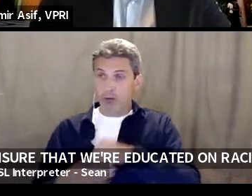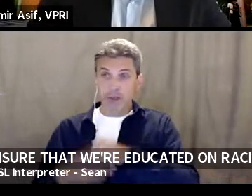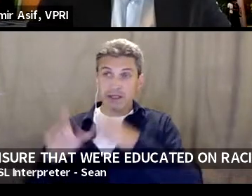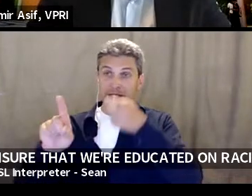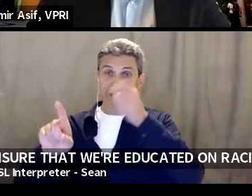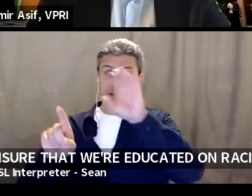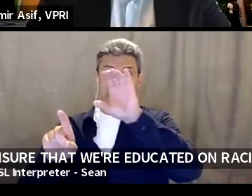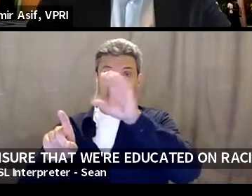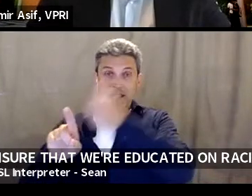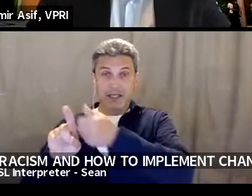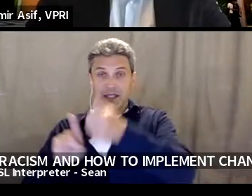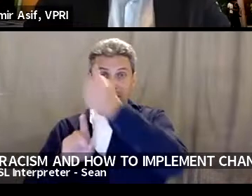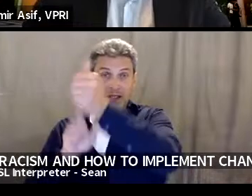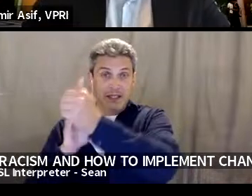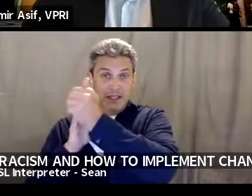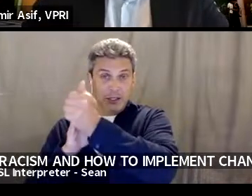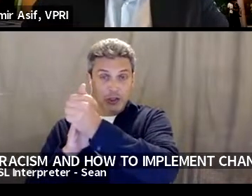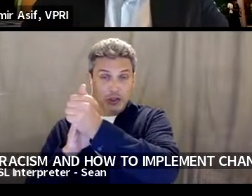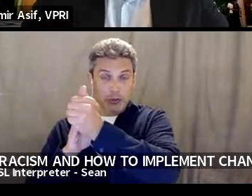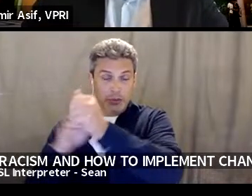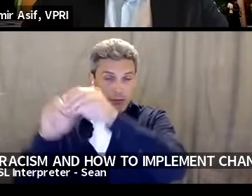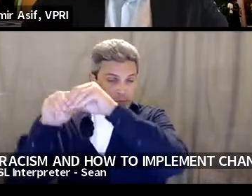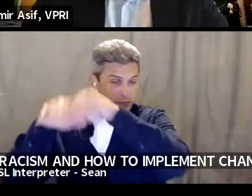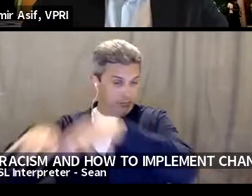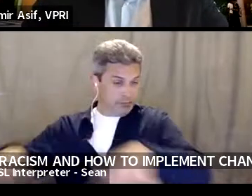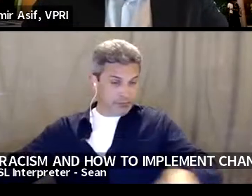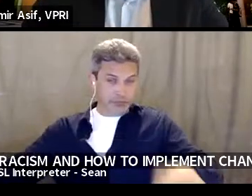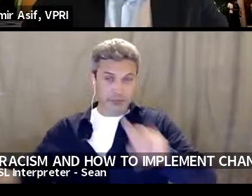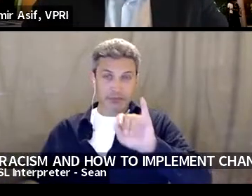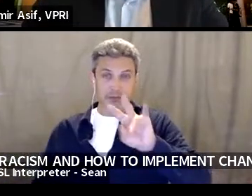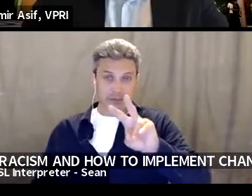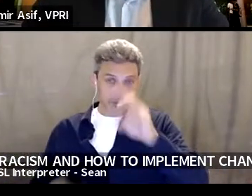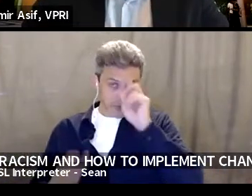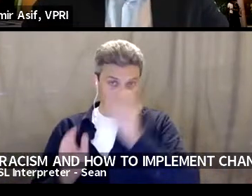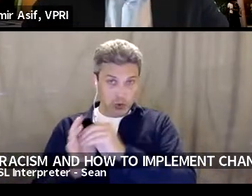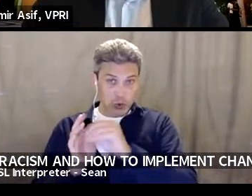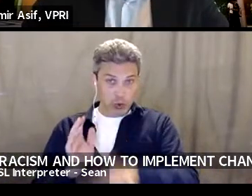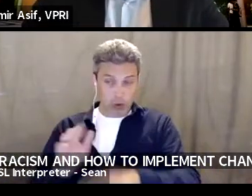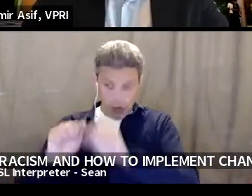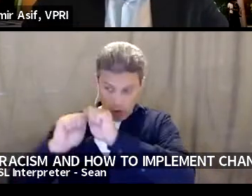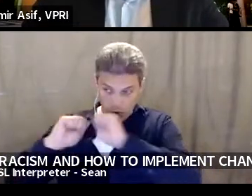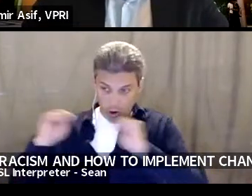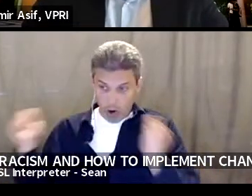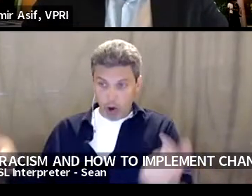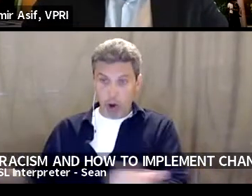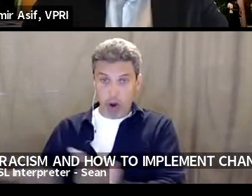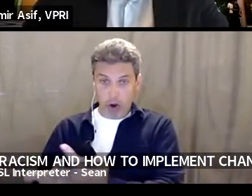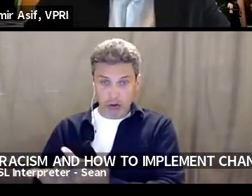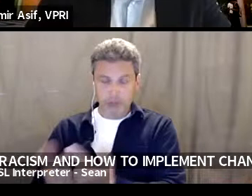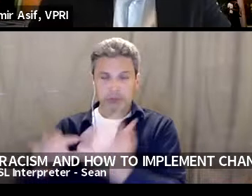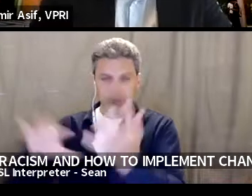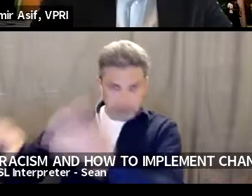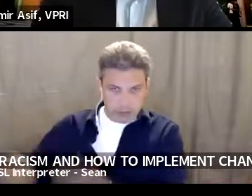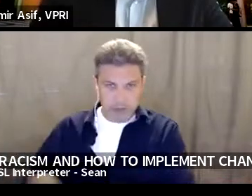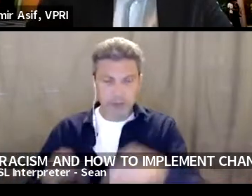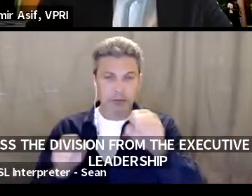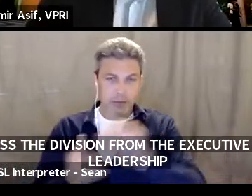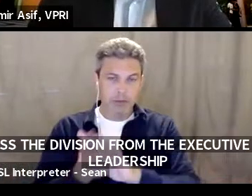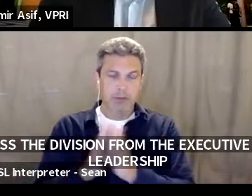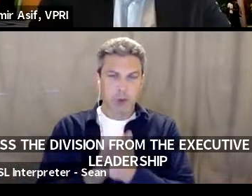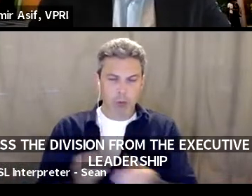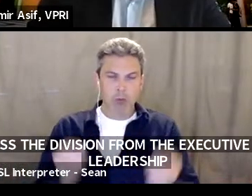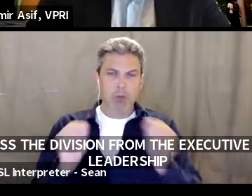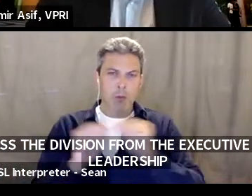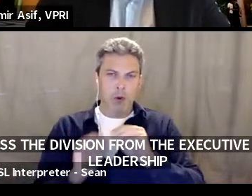of the division and right across the division of students, we are undertaking a plan to educate